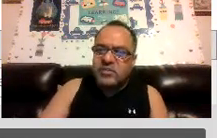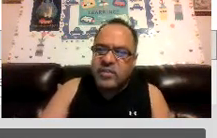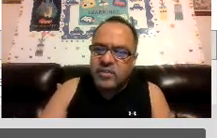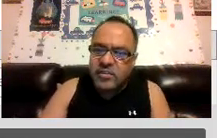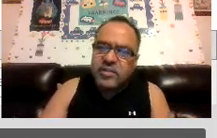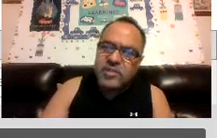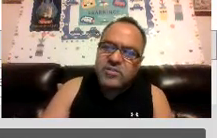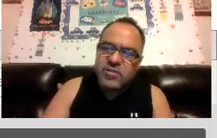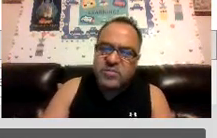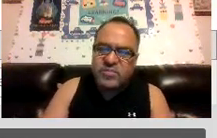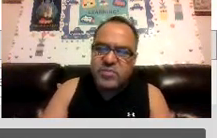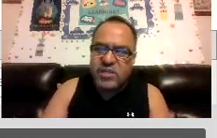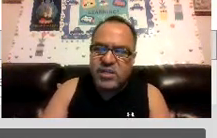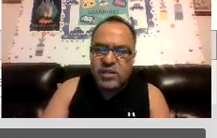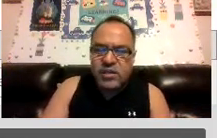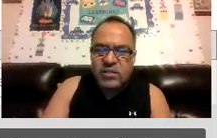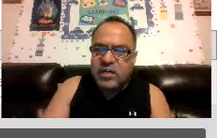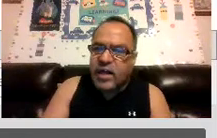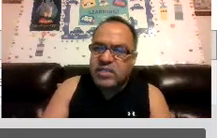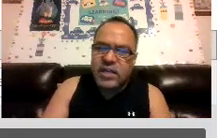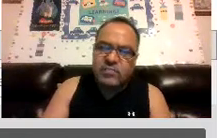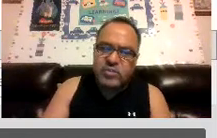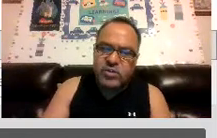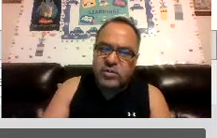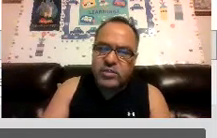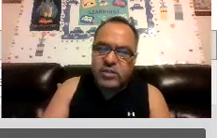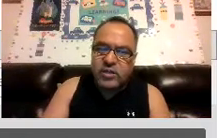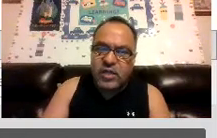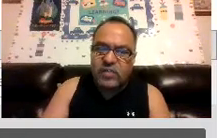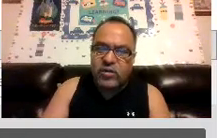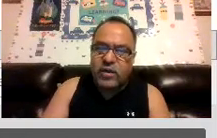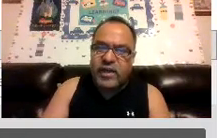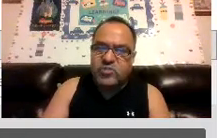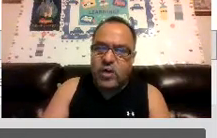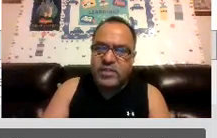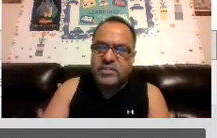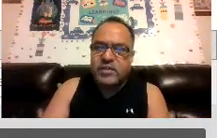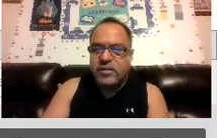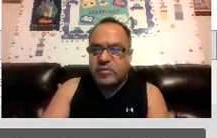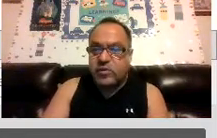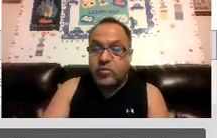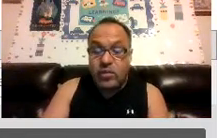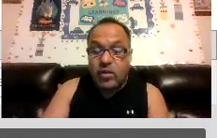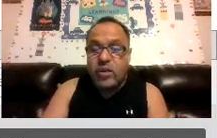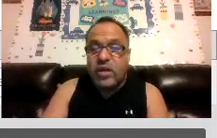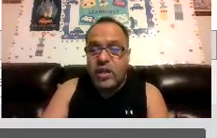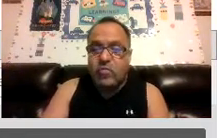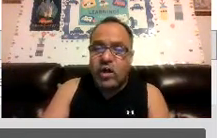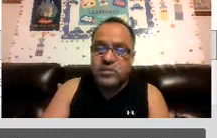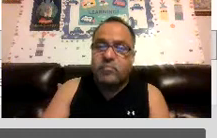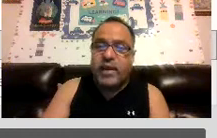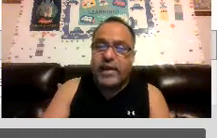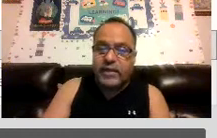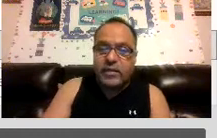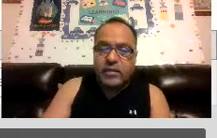sir, these stones are obsidian. It's a glass-like material. They look like if they're glass rocks, but they are really neat